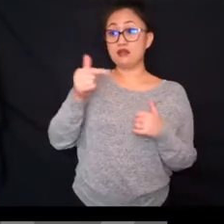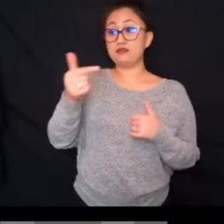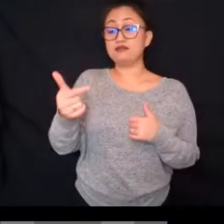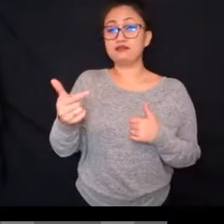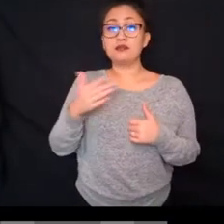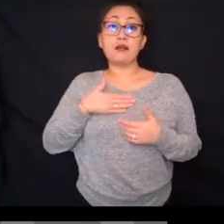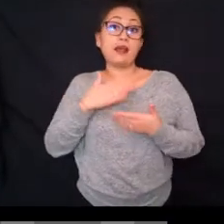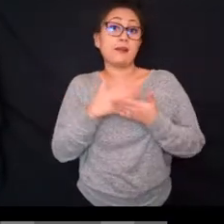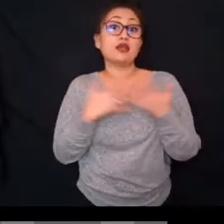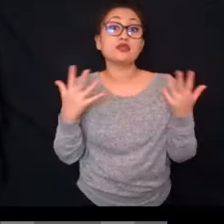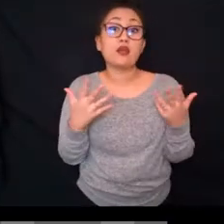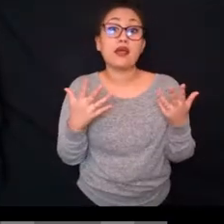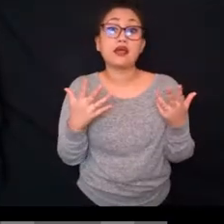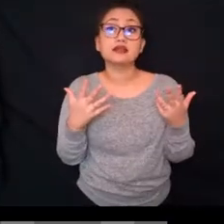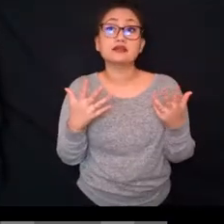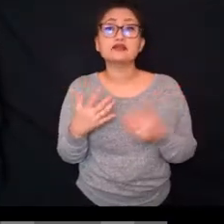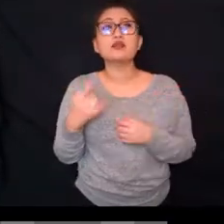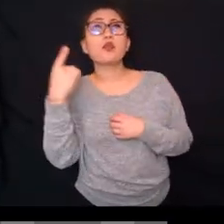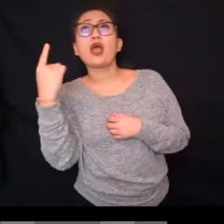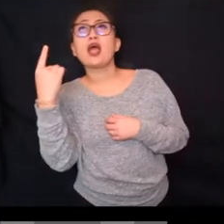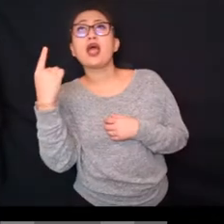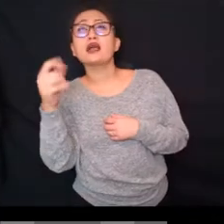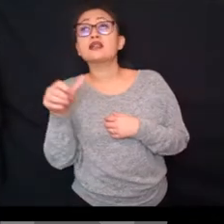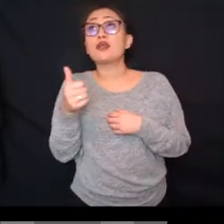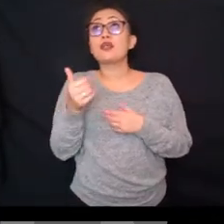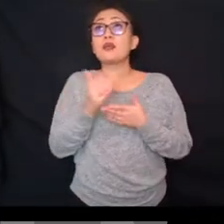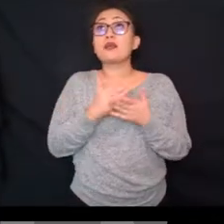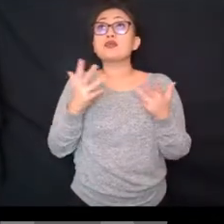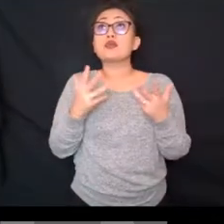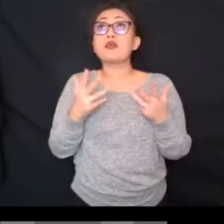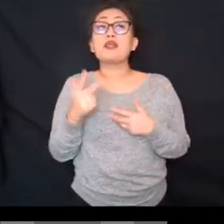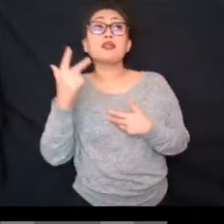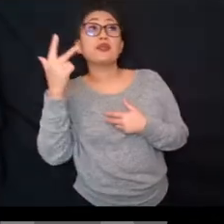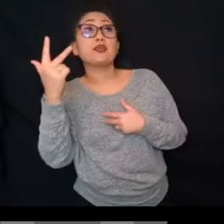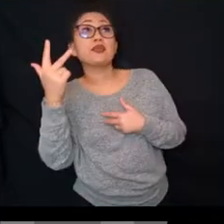my part? 1. What's my other part? 4.